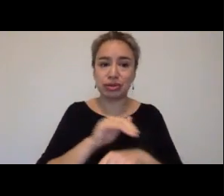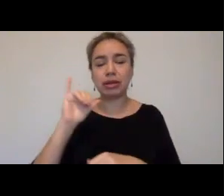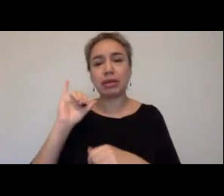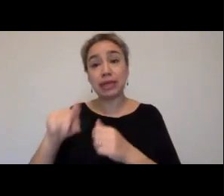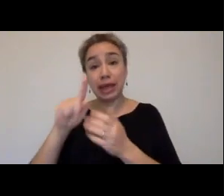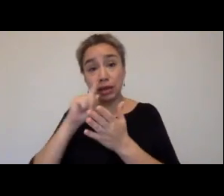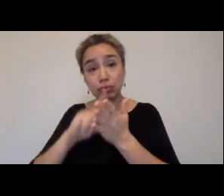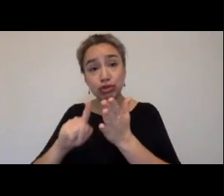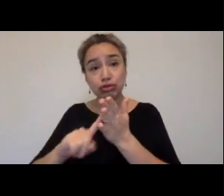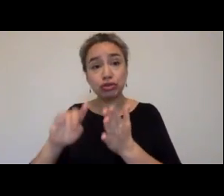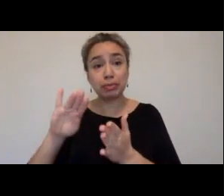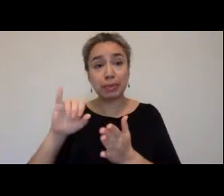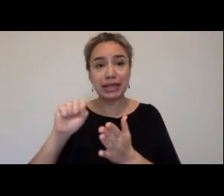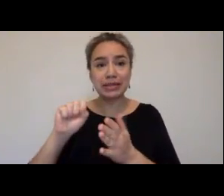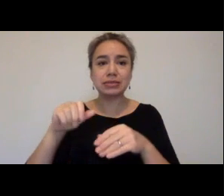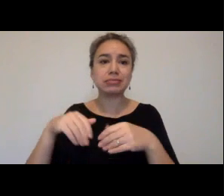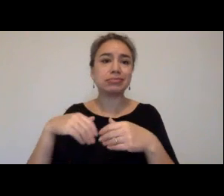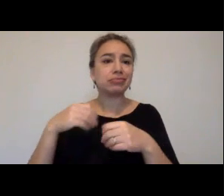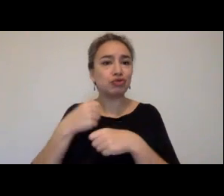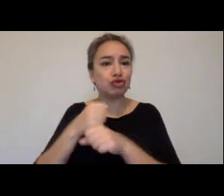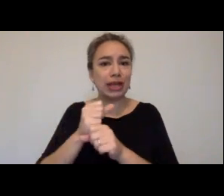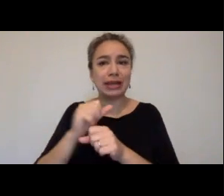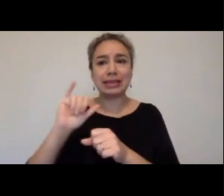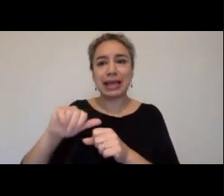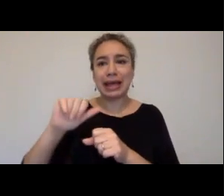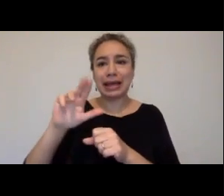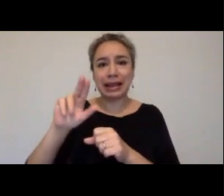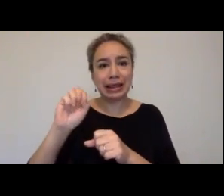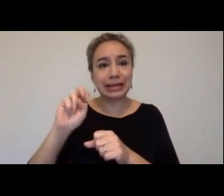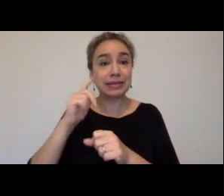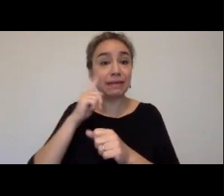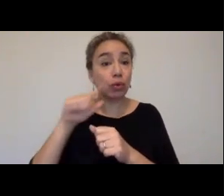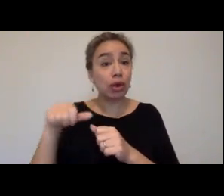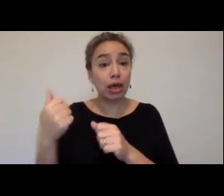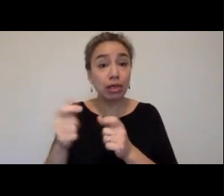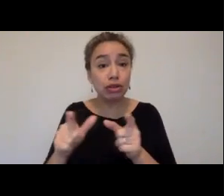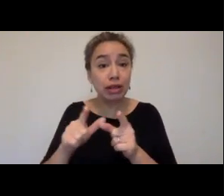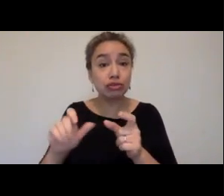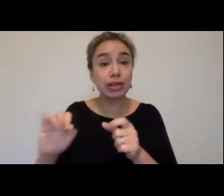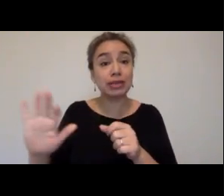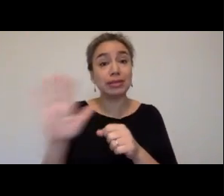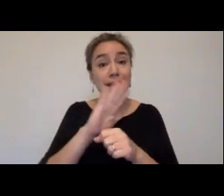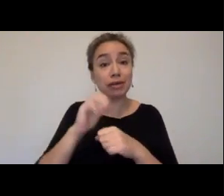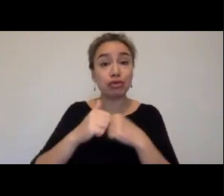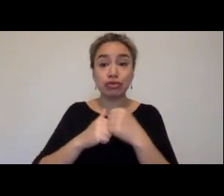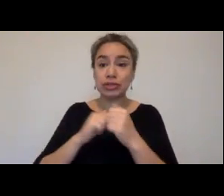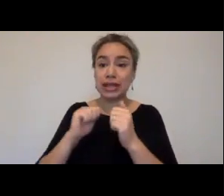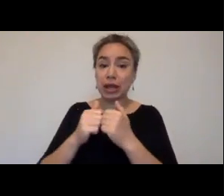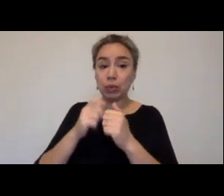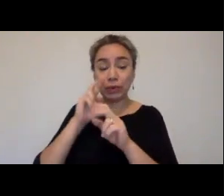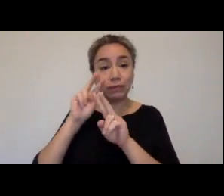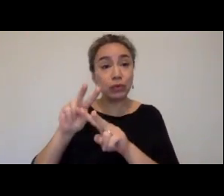has created a lens through which all these other languages and their structures are viewed and treated as exceptional, and